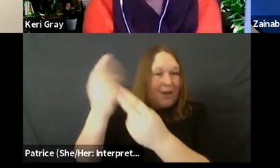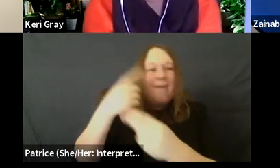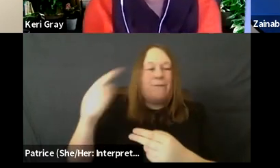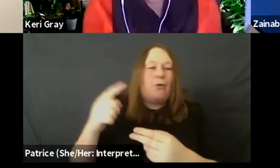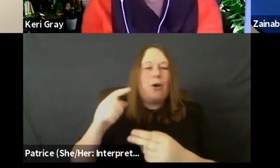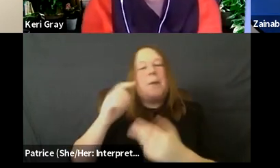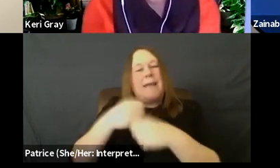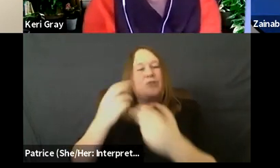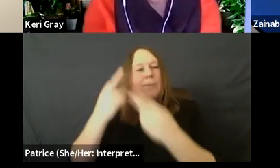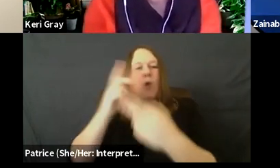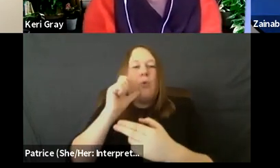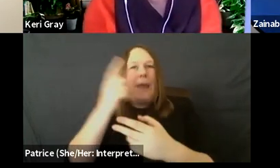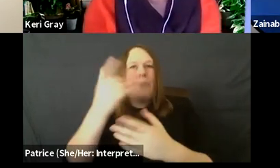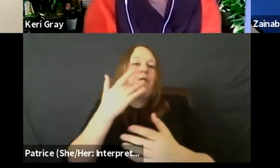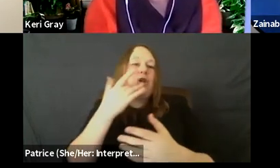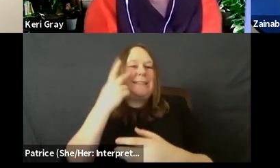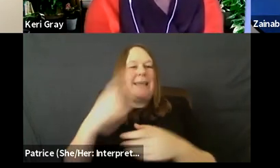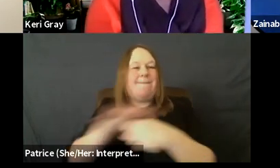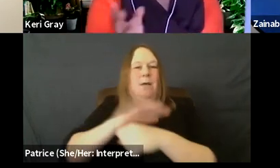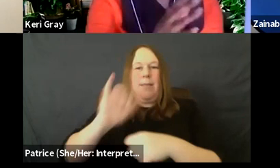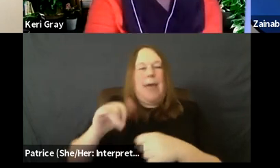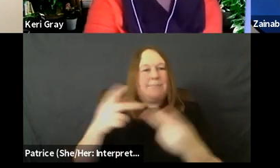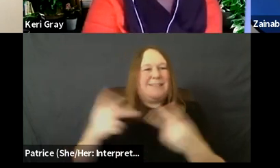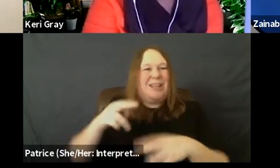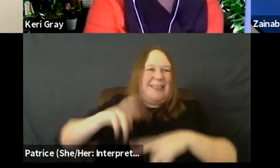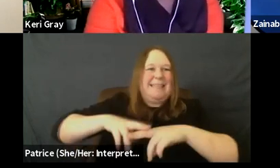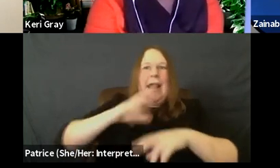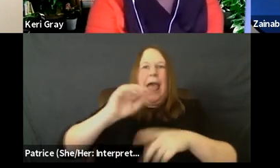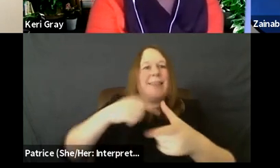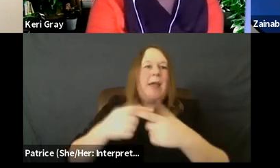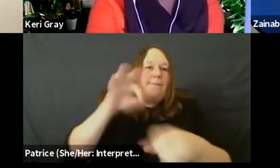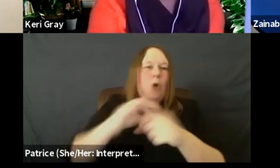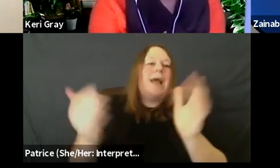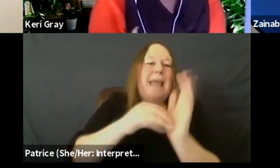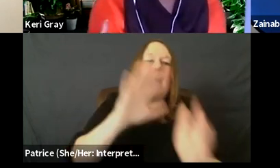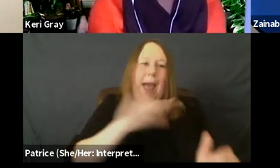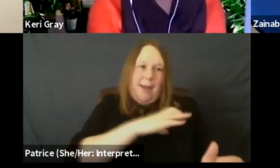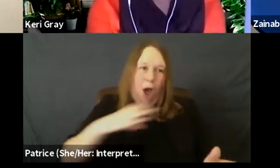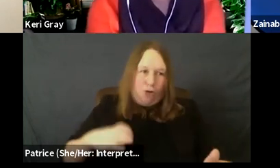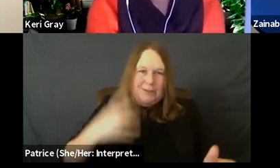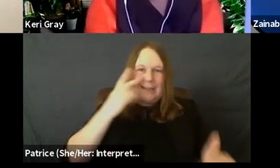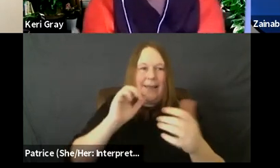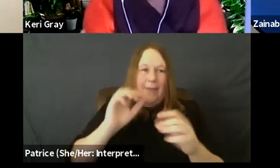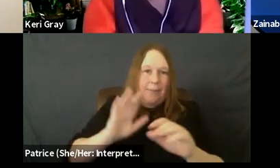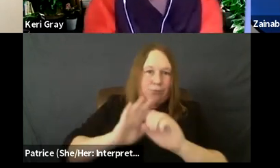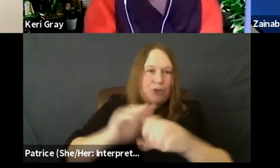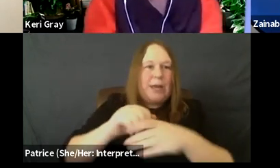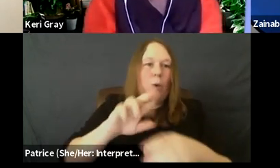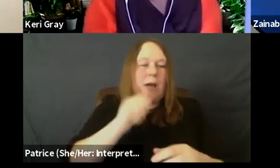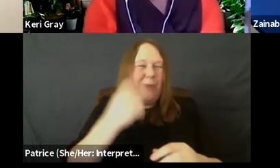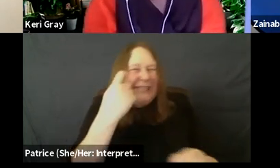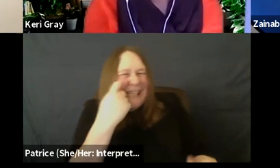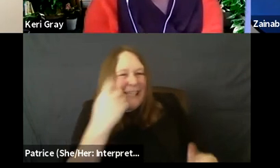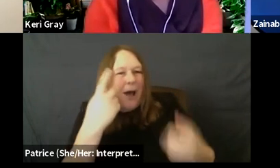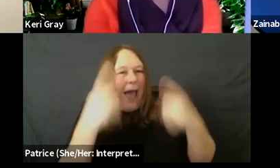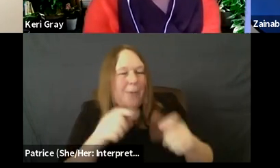makes the recommendation of who they want to see fill that seat. And then it's then voted again by Congress to see if they got pushed in. That's what we just saw